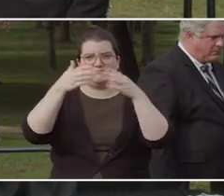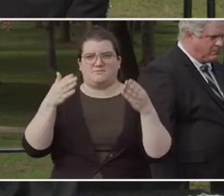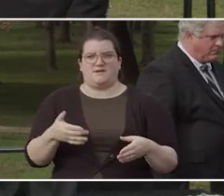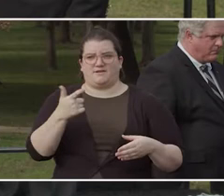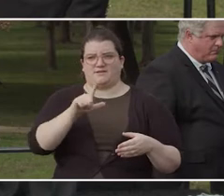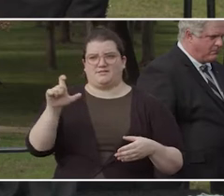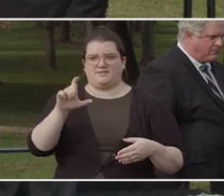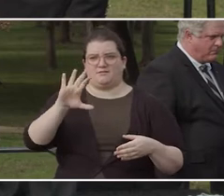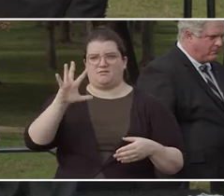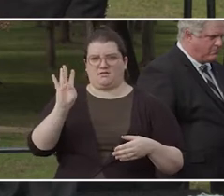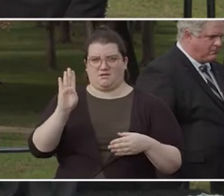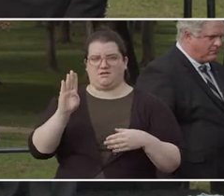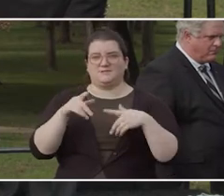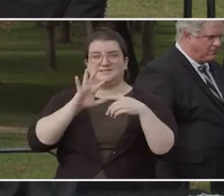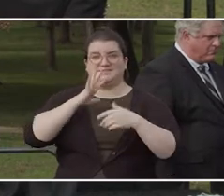"The Mansions of the Lord."